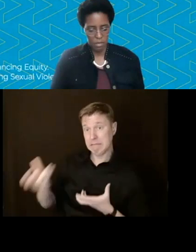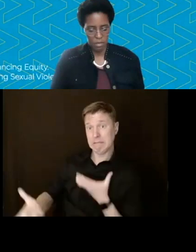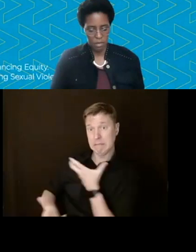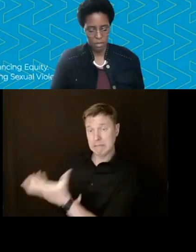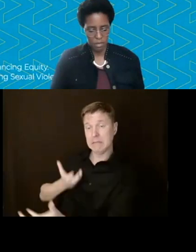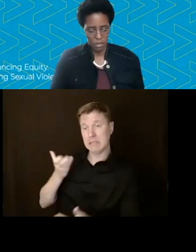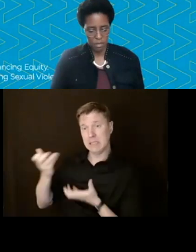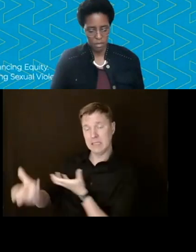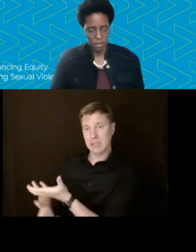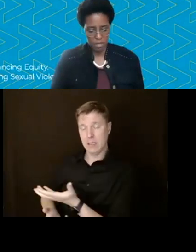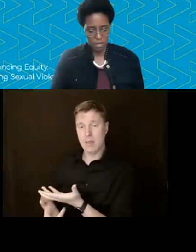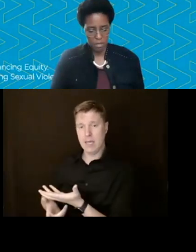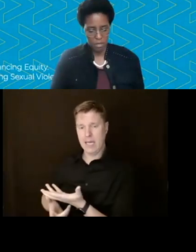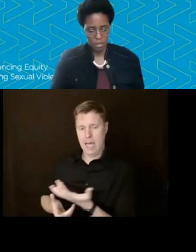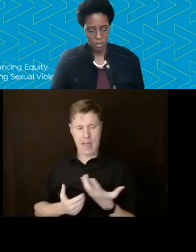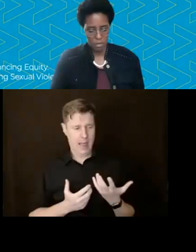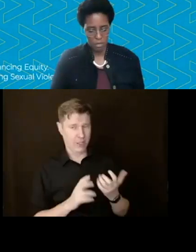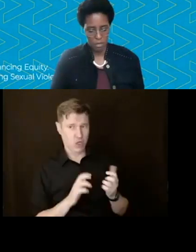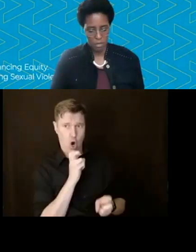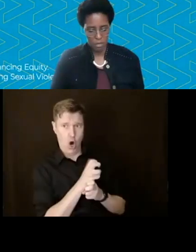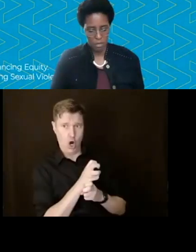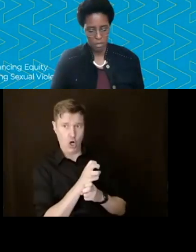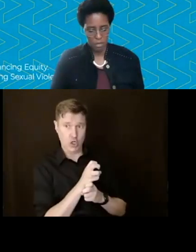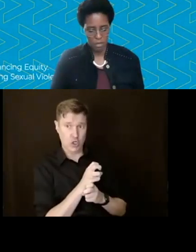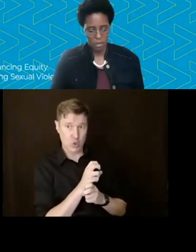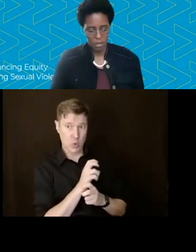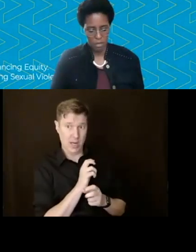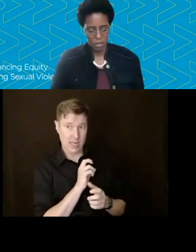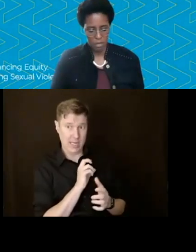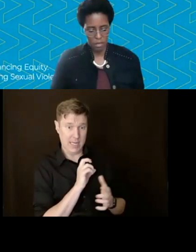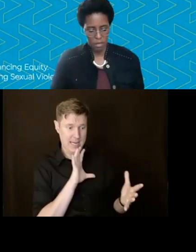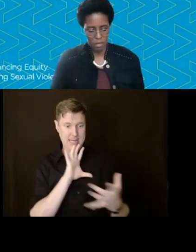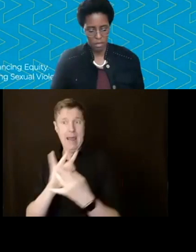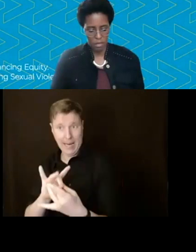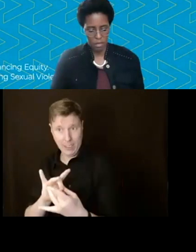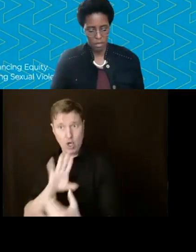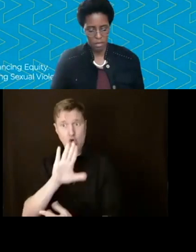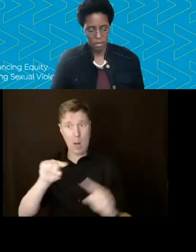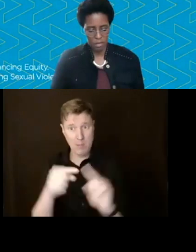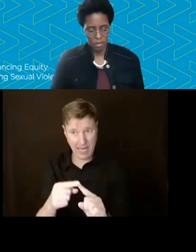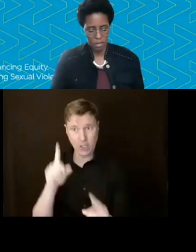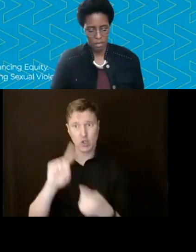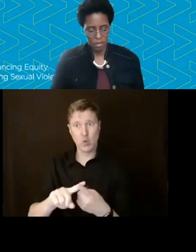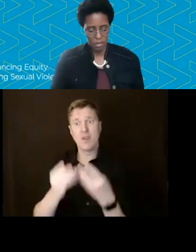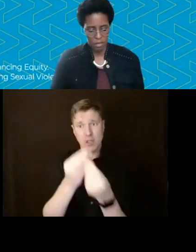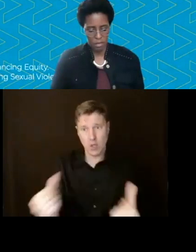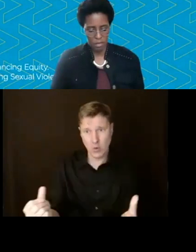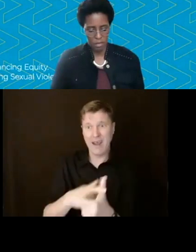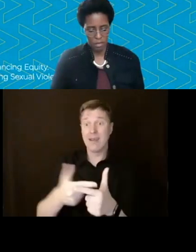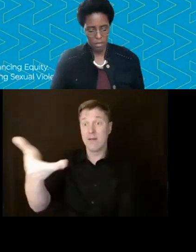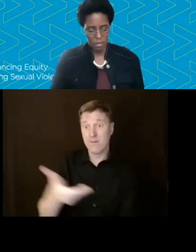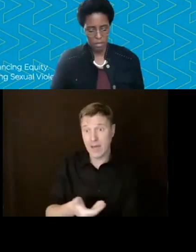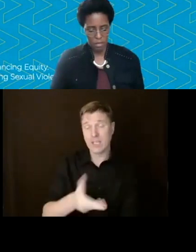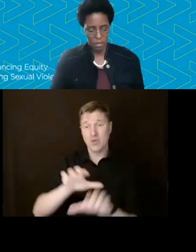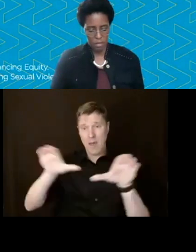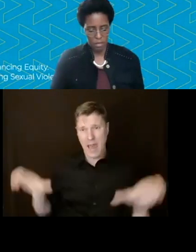it's harder to connect your pain to this solution and then inviting people to take action with you without